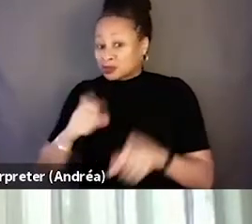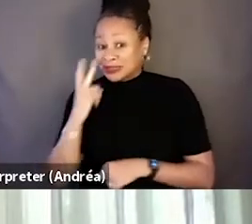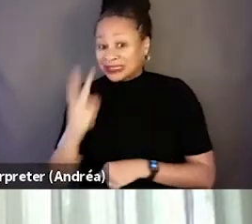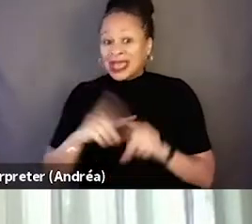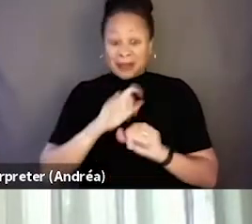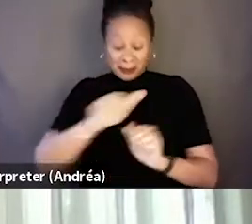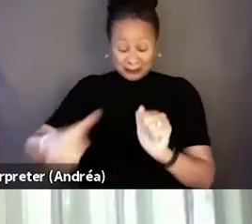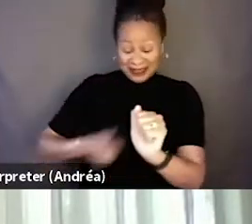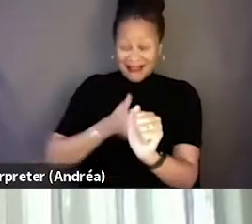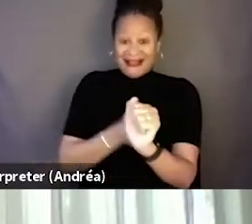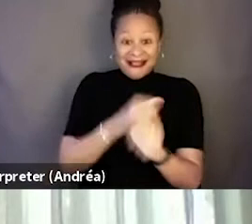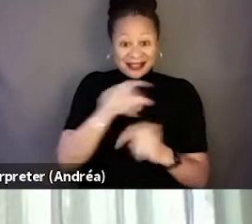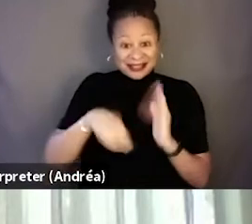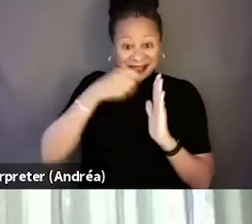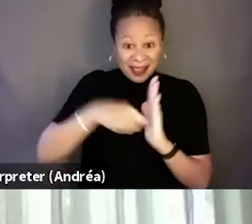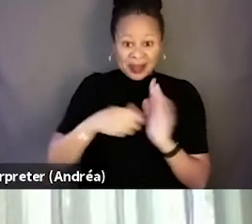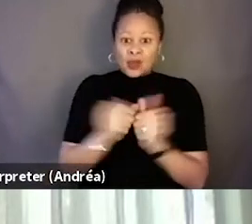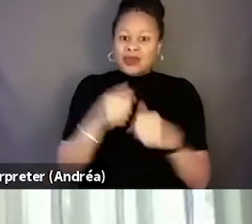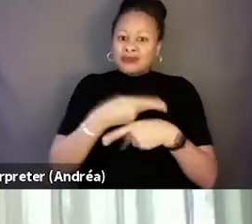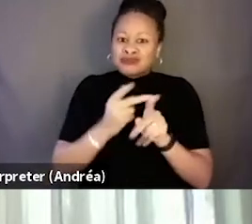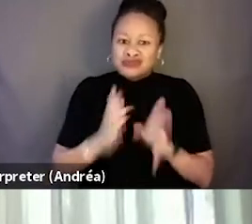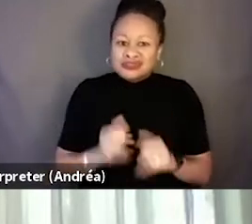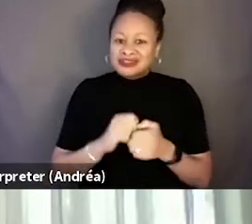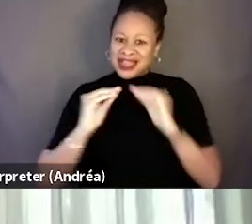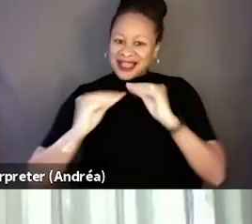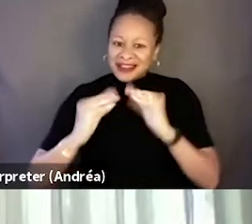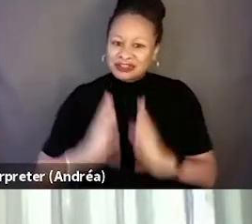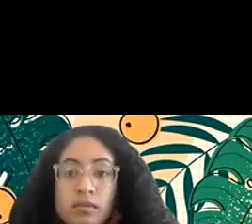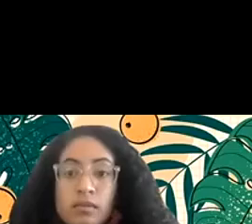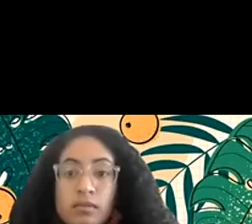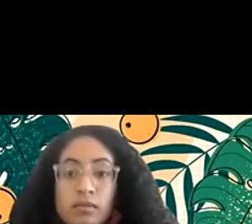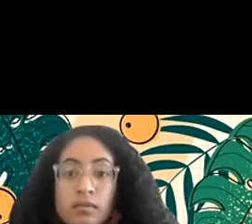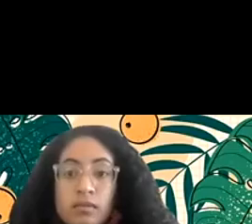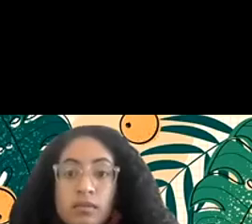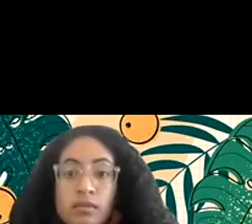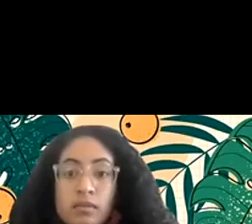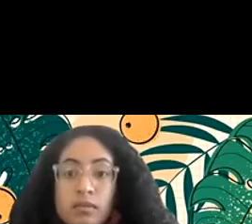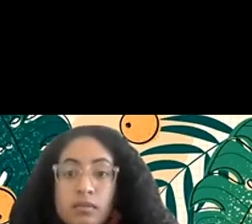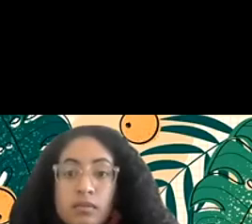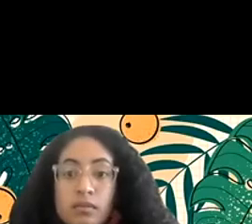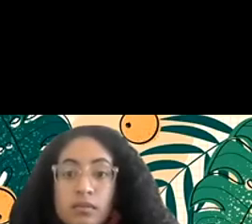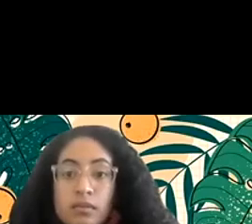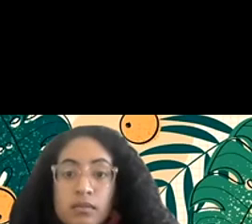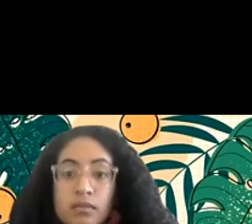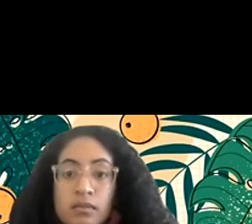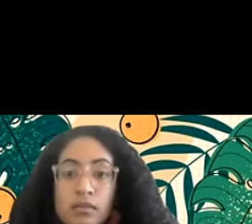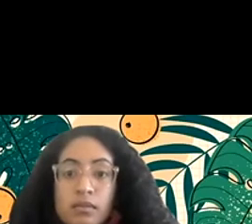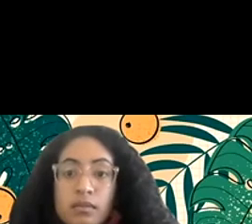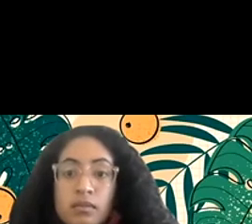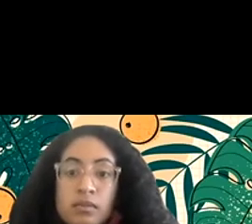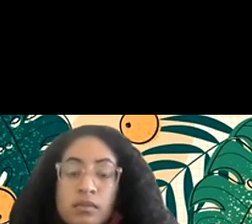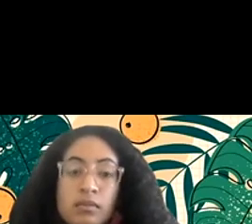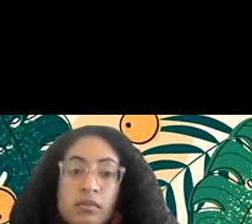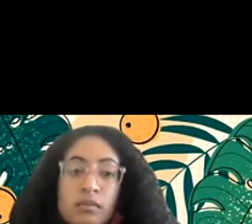behind the scenes in terms of producers, the editors, the news director, the president of the news organization, the vice